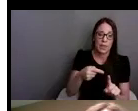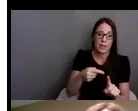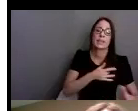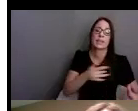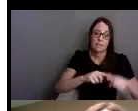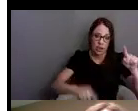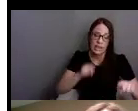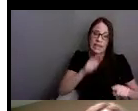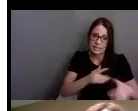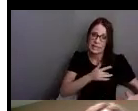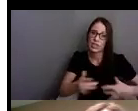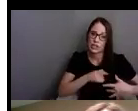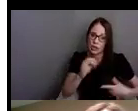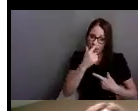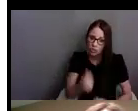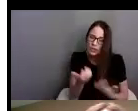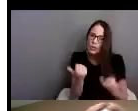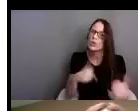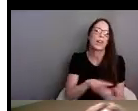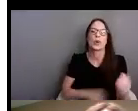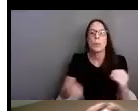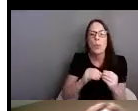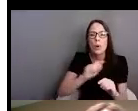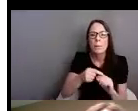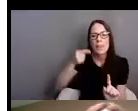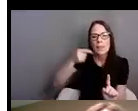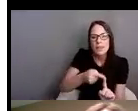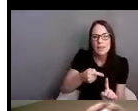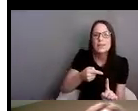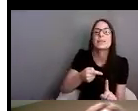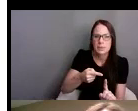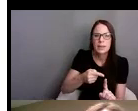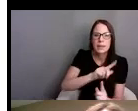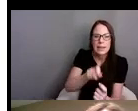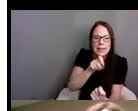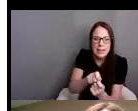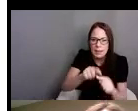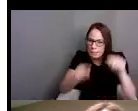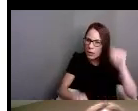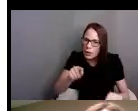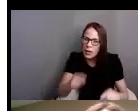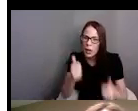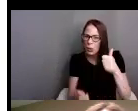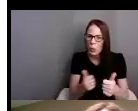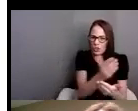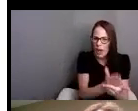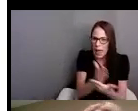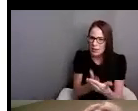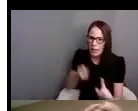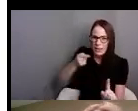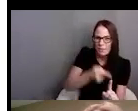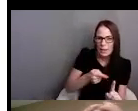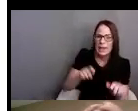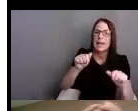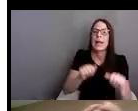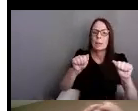trying to really learn a little bit more about this particular variant and what sort of aspects of it could potentially be more